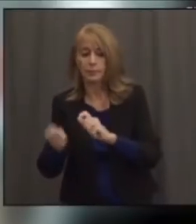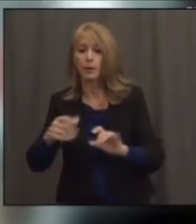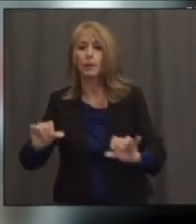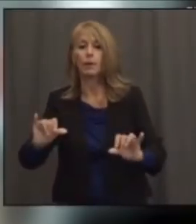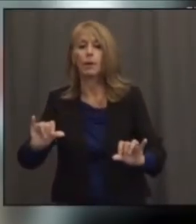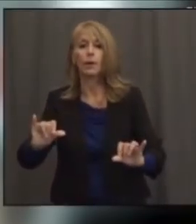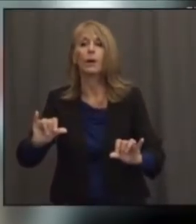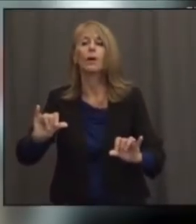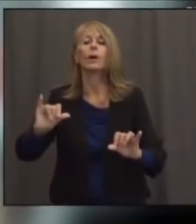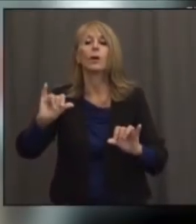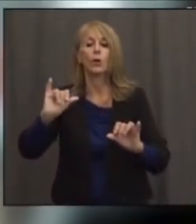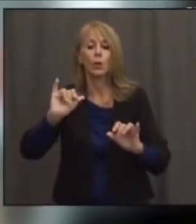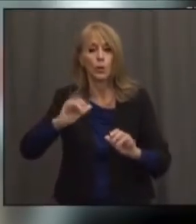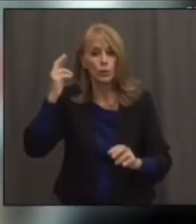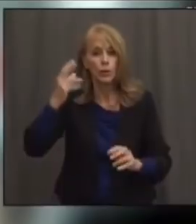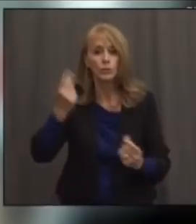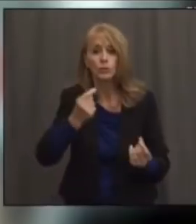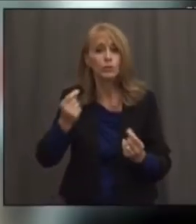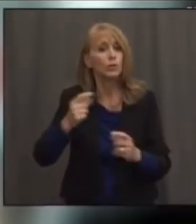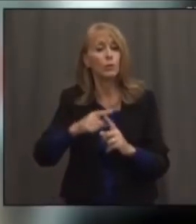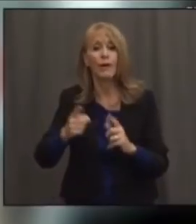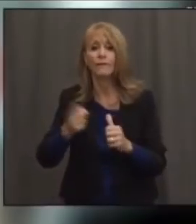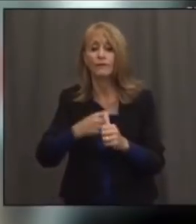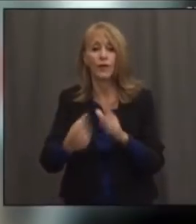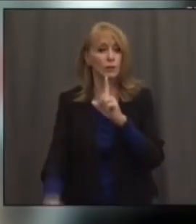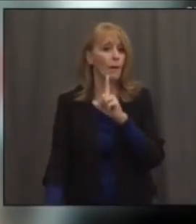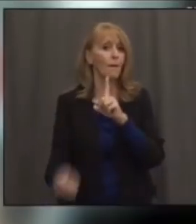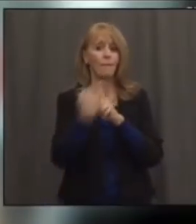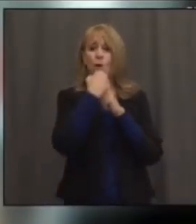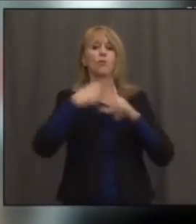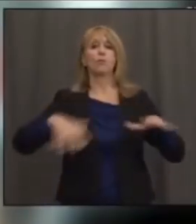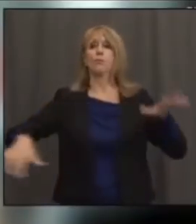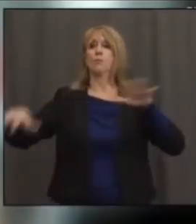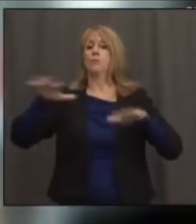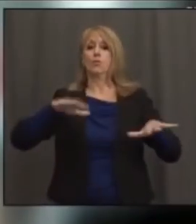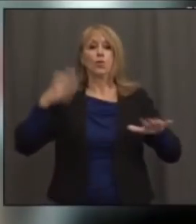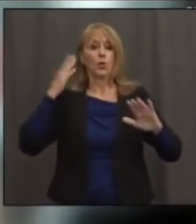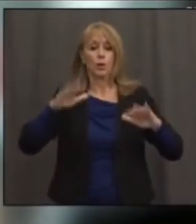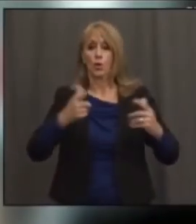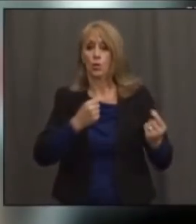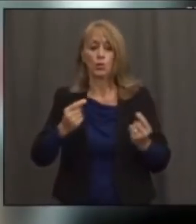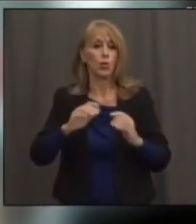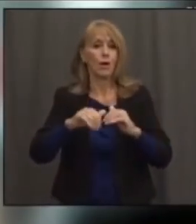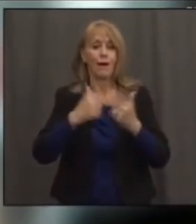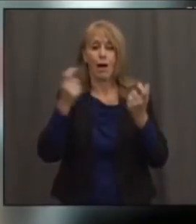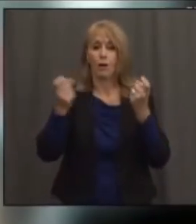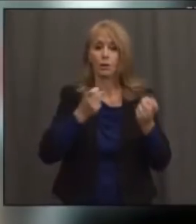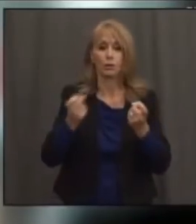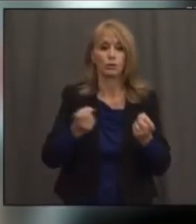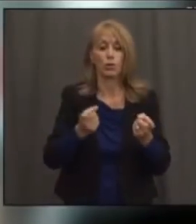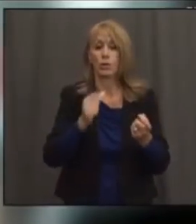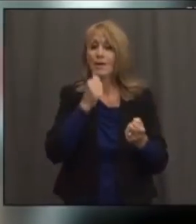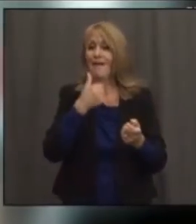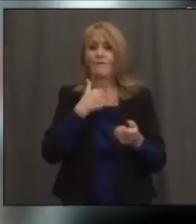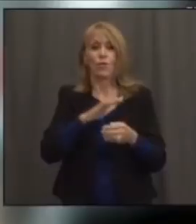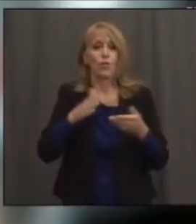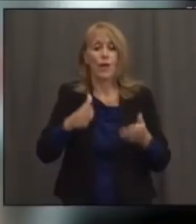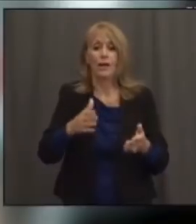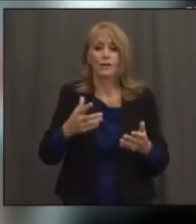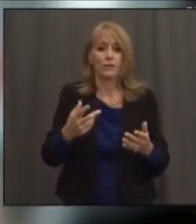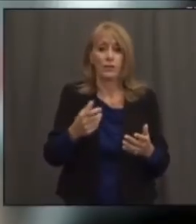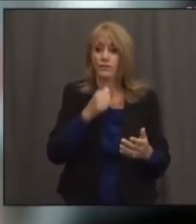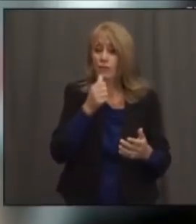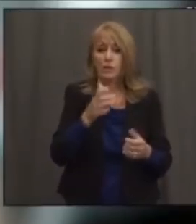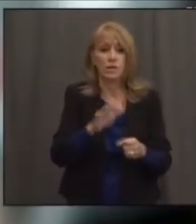of viral war and didn't understand how to treat it, didn't understand how to diagnose it, didn't have the tools to diagnose it, didn't